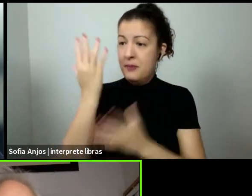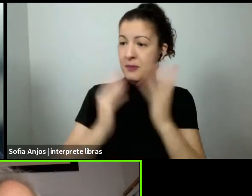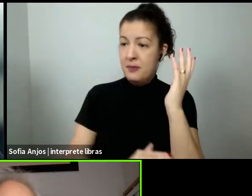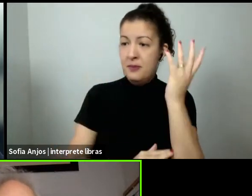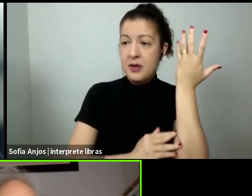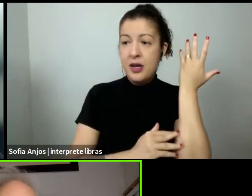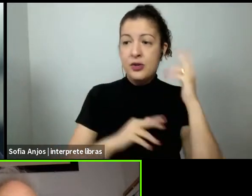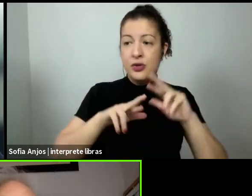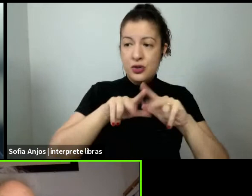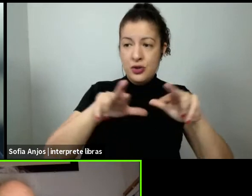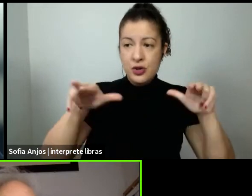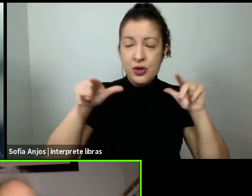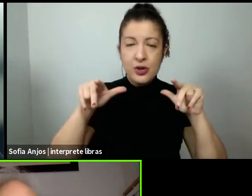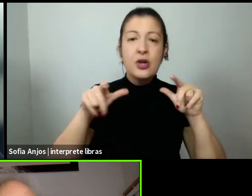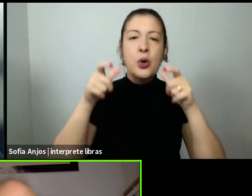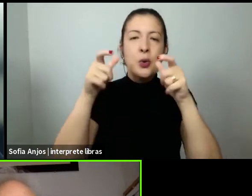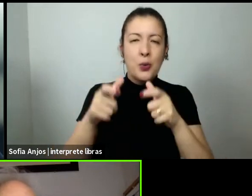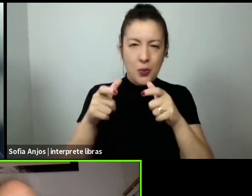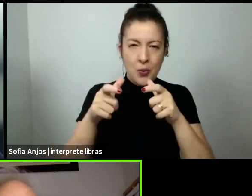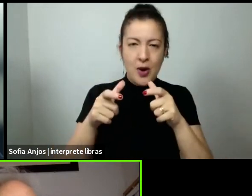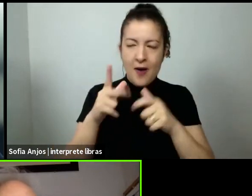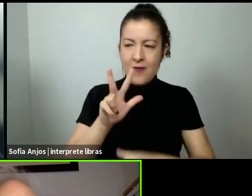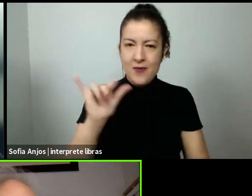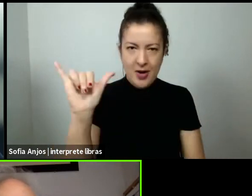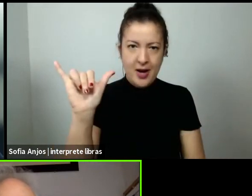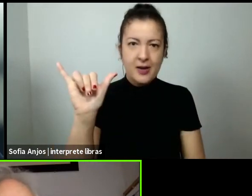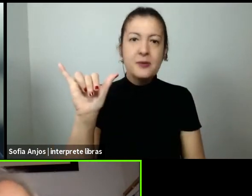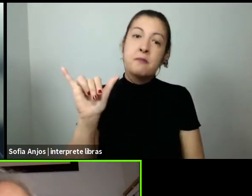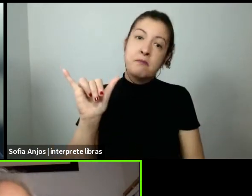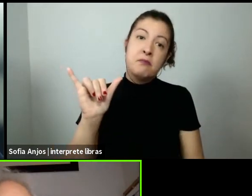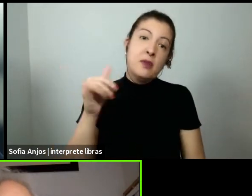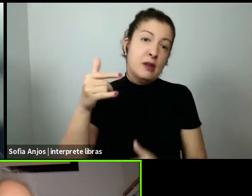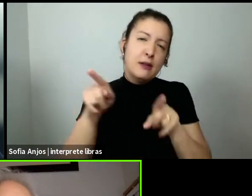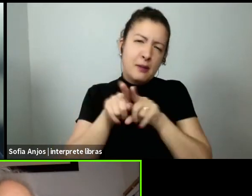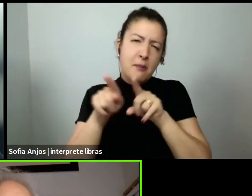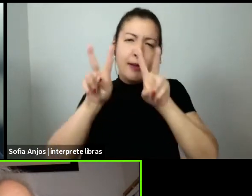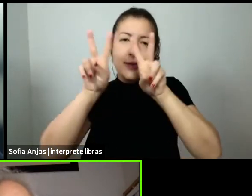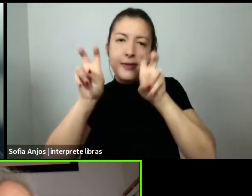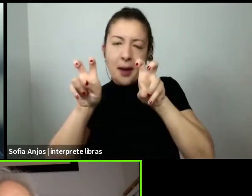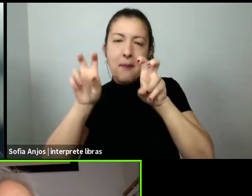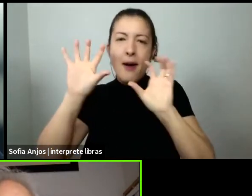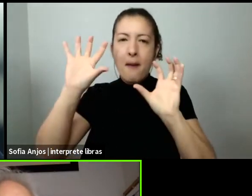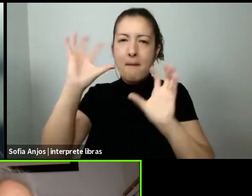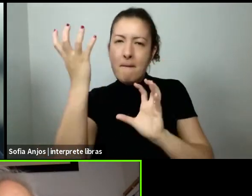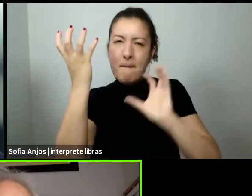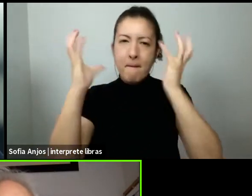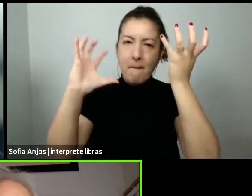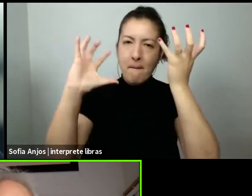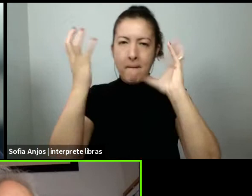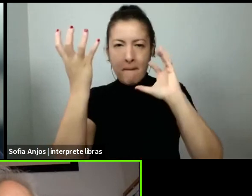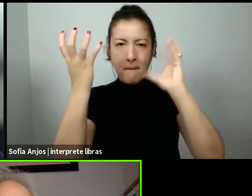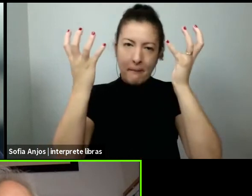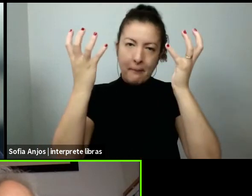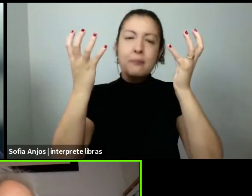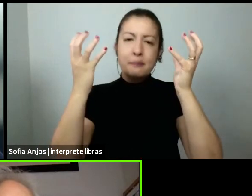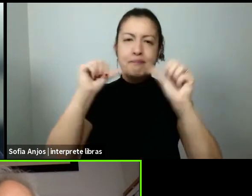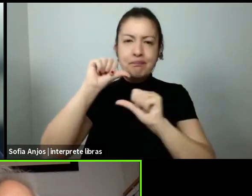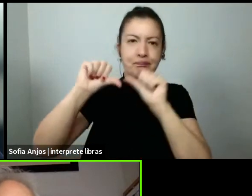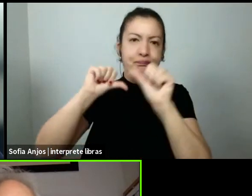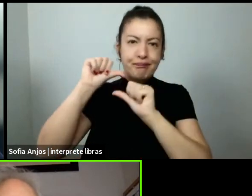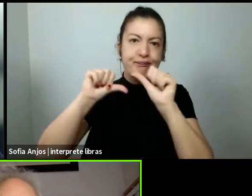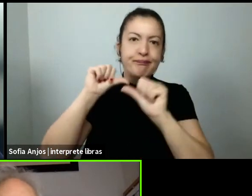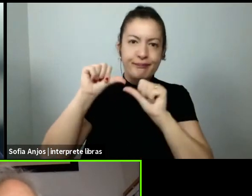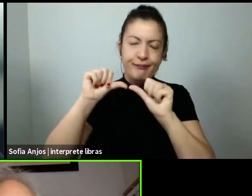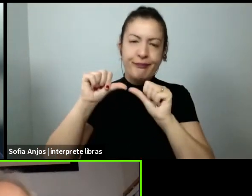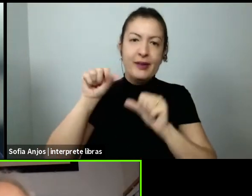deal with climate change. And I think that those big arguments are on the table as well as what we